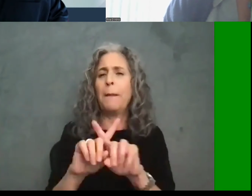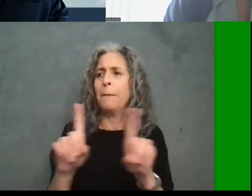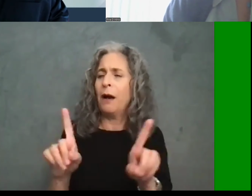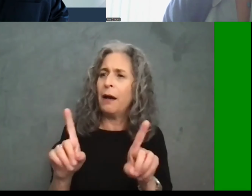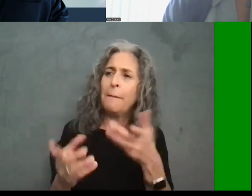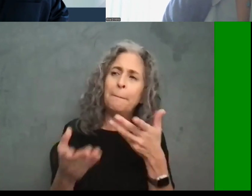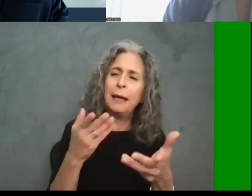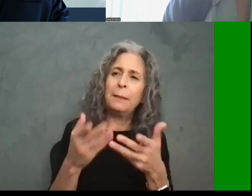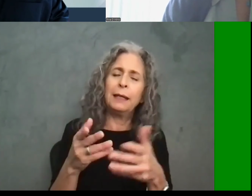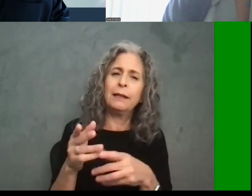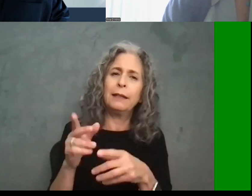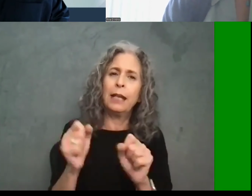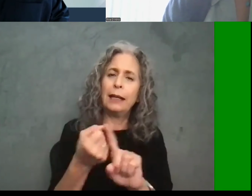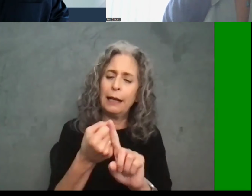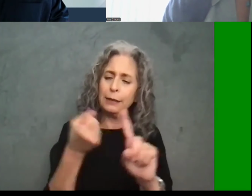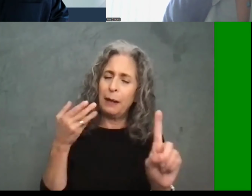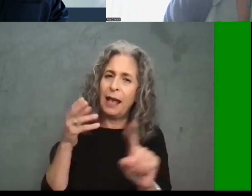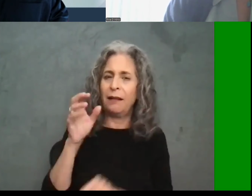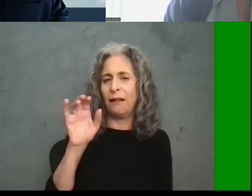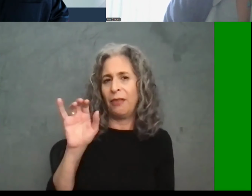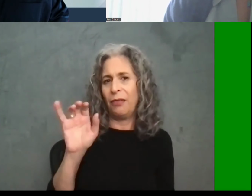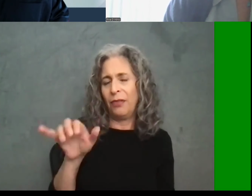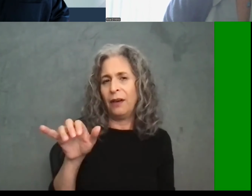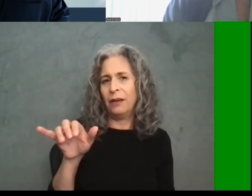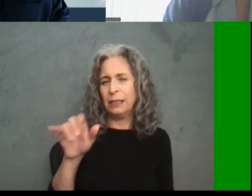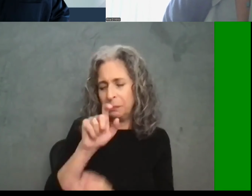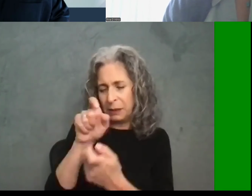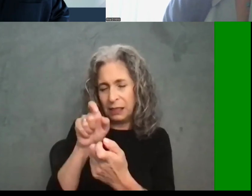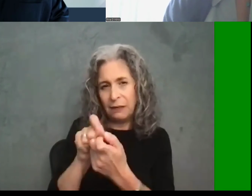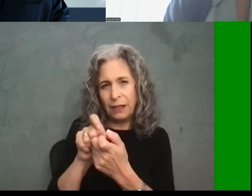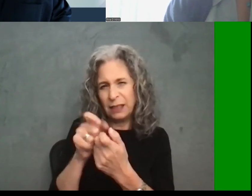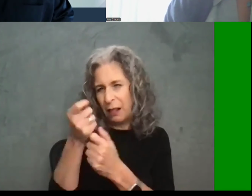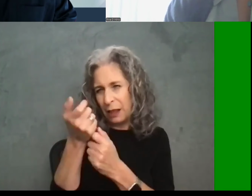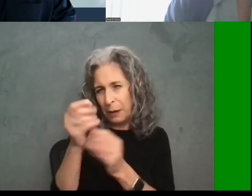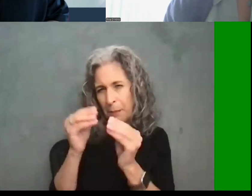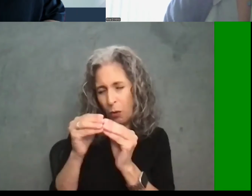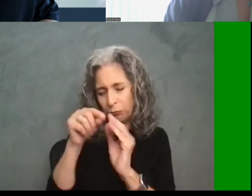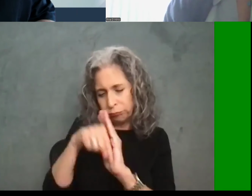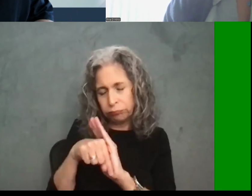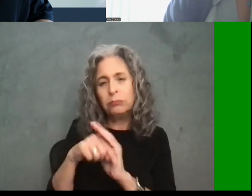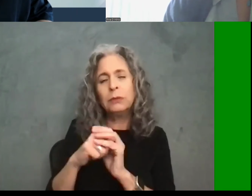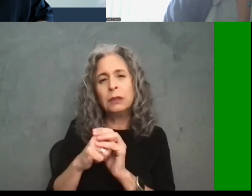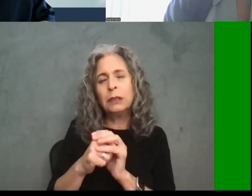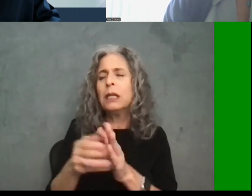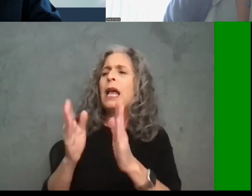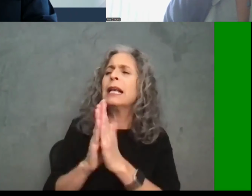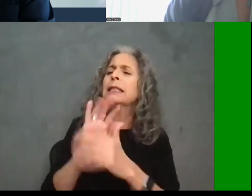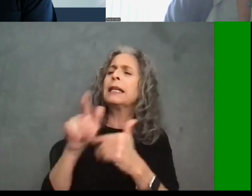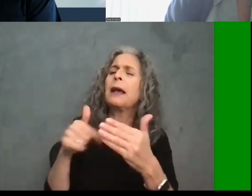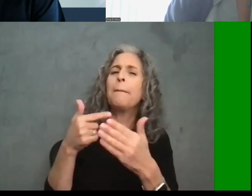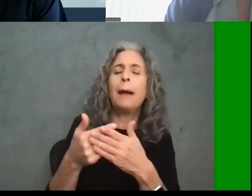could expand on the specifics a little bit. And it's asking about